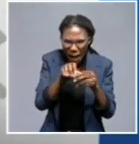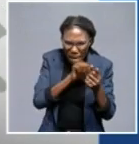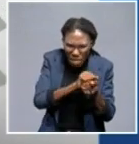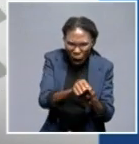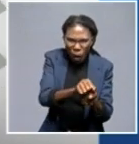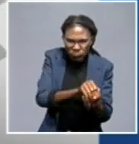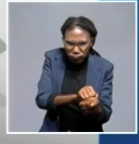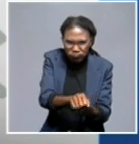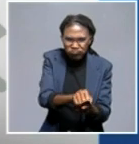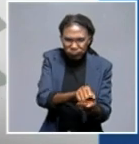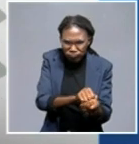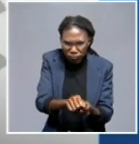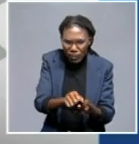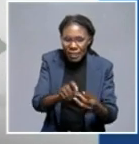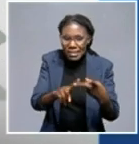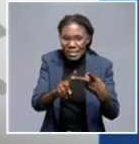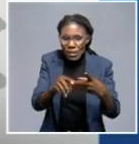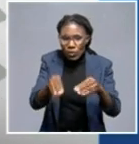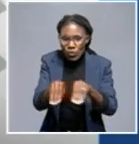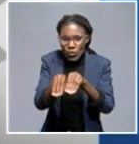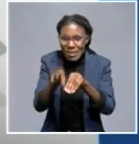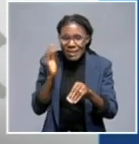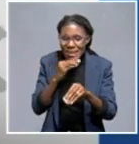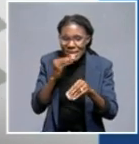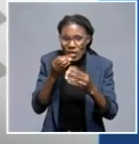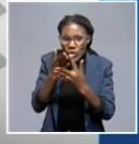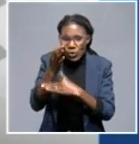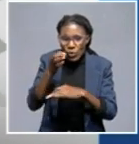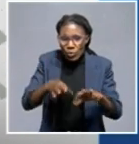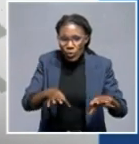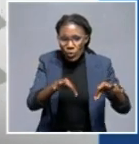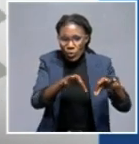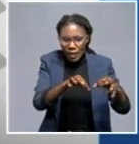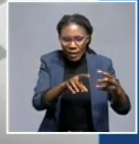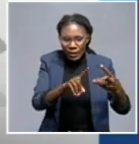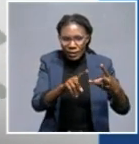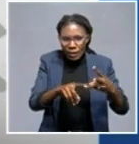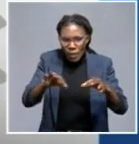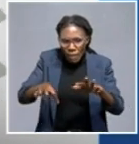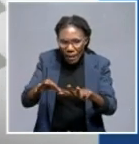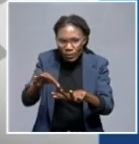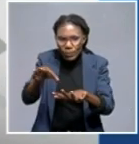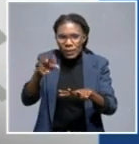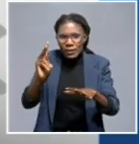agro-food processing, textiles and garments, and woodwork.